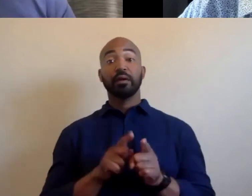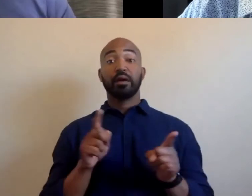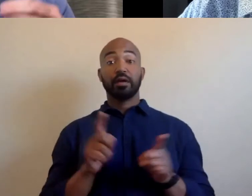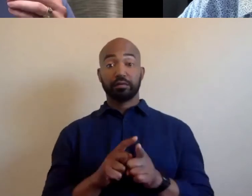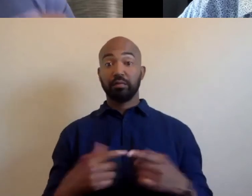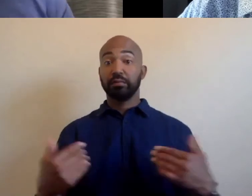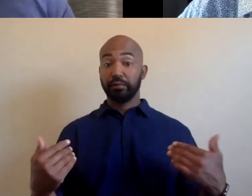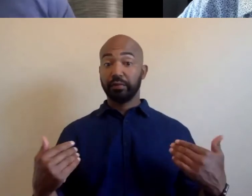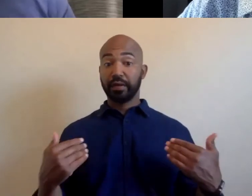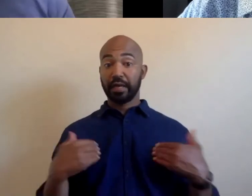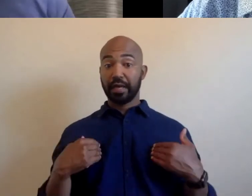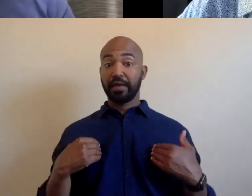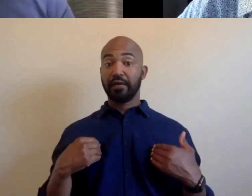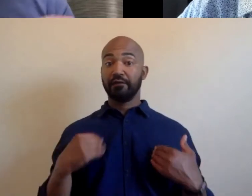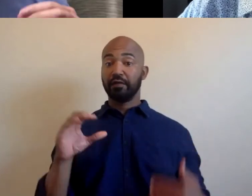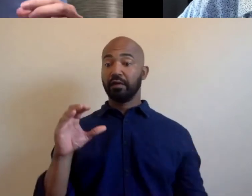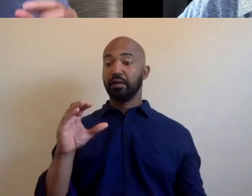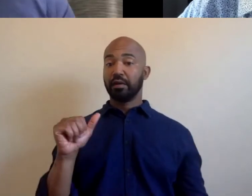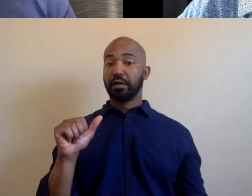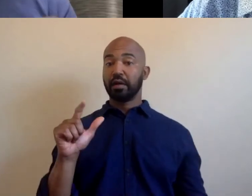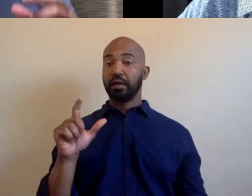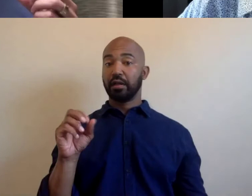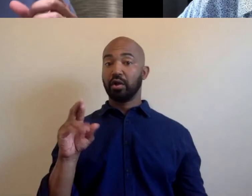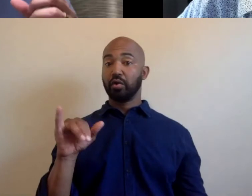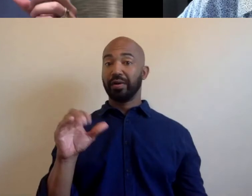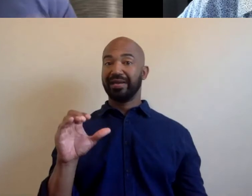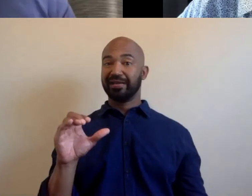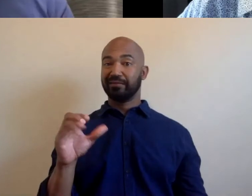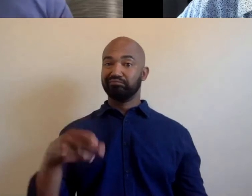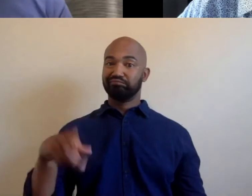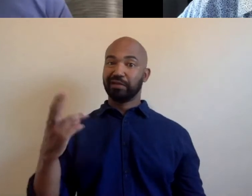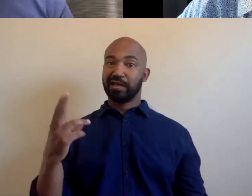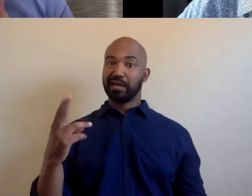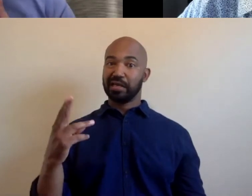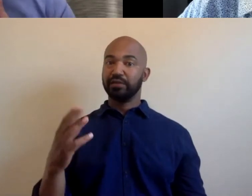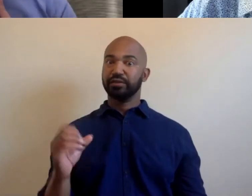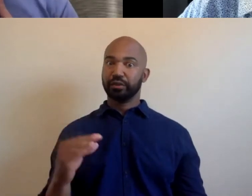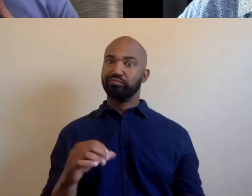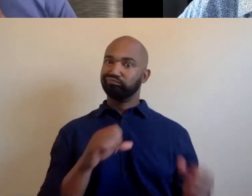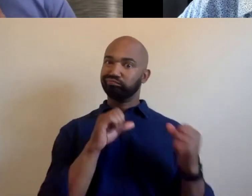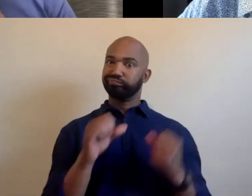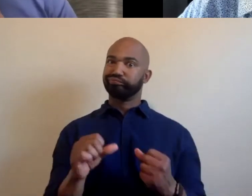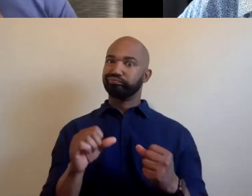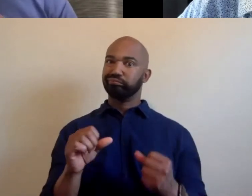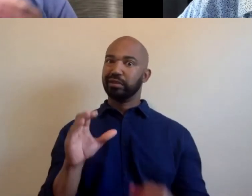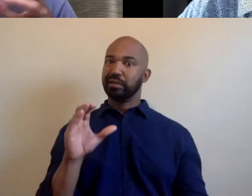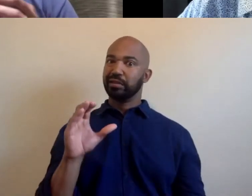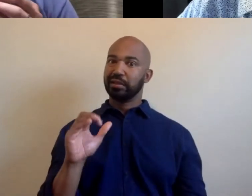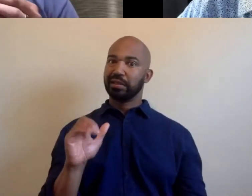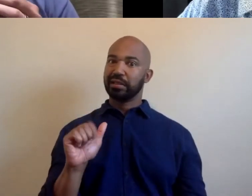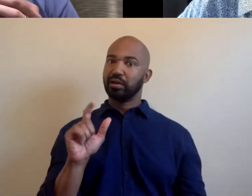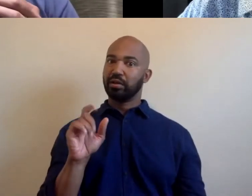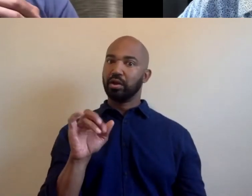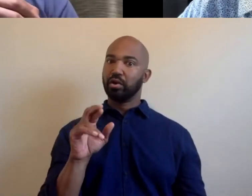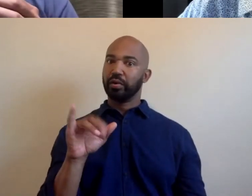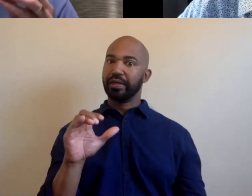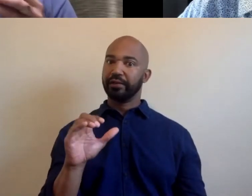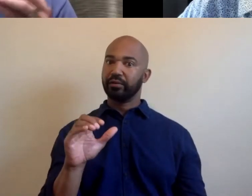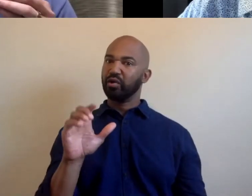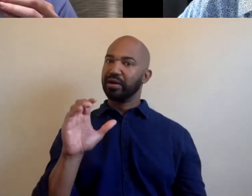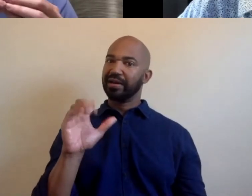pack a caloric punch, so they are rather hefty in that regard. But if you were